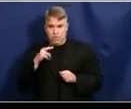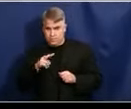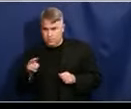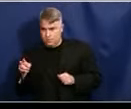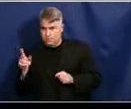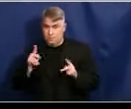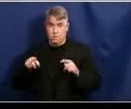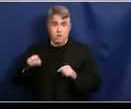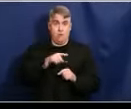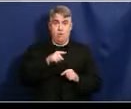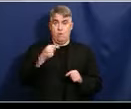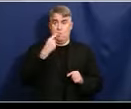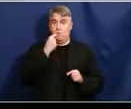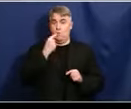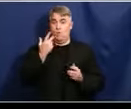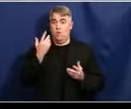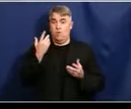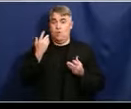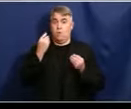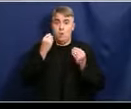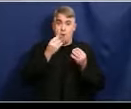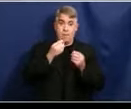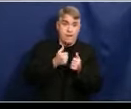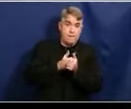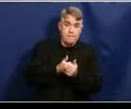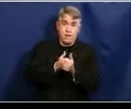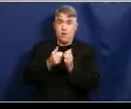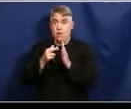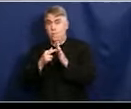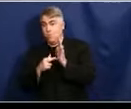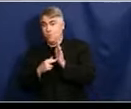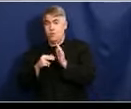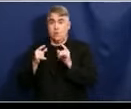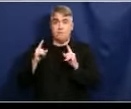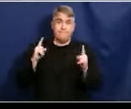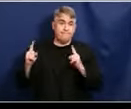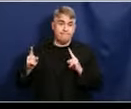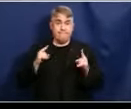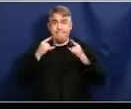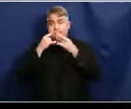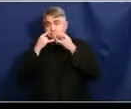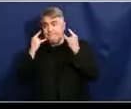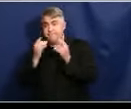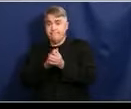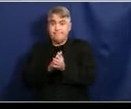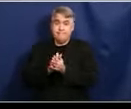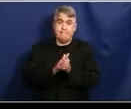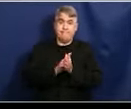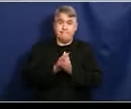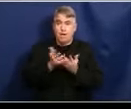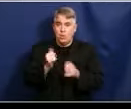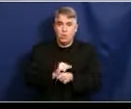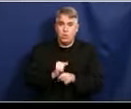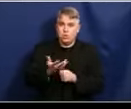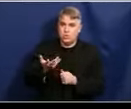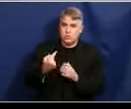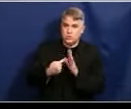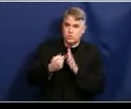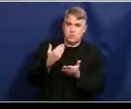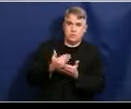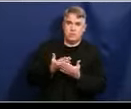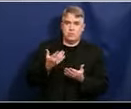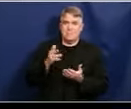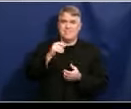non-pharmaceutical interventions, watching your distance, wearing your face coverings, and washing